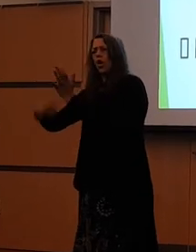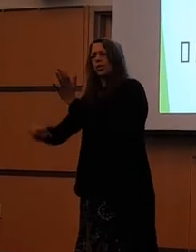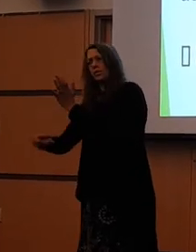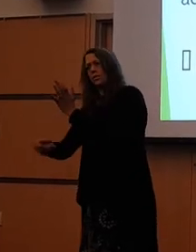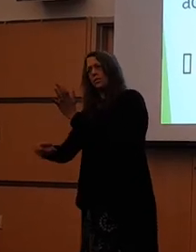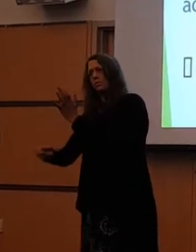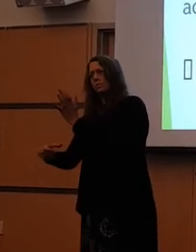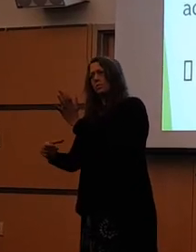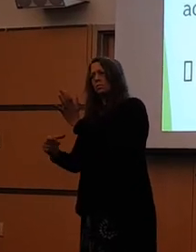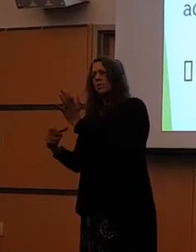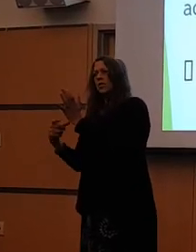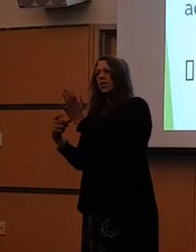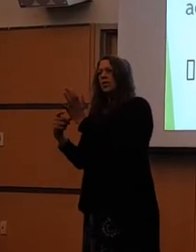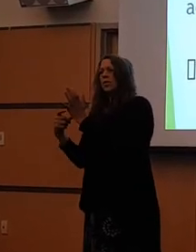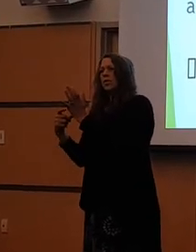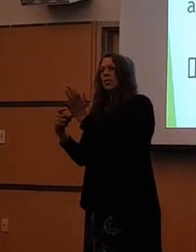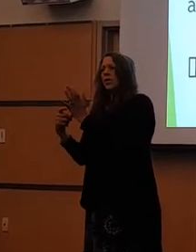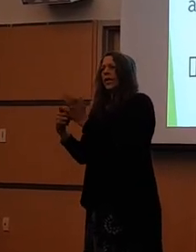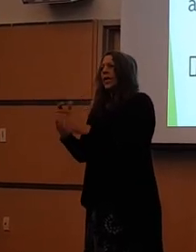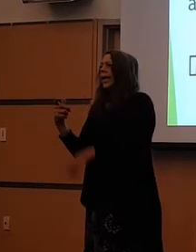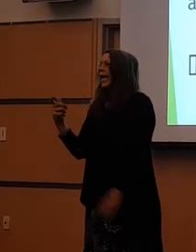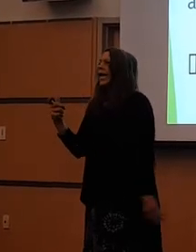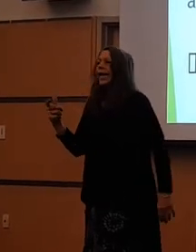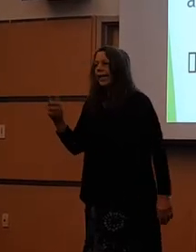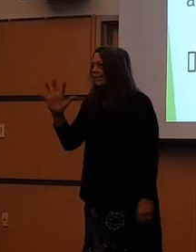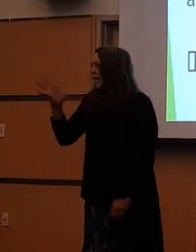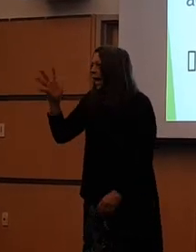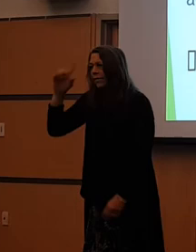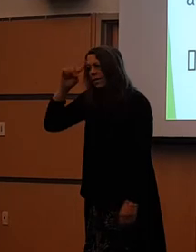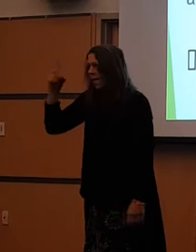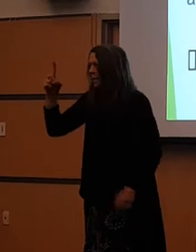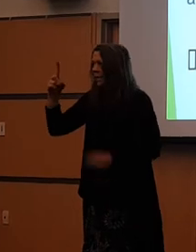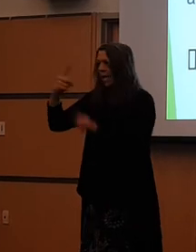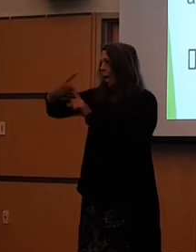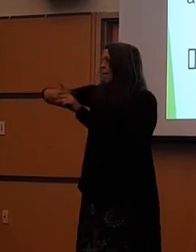Maybe it's gonna be cents a month for the college, if any.